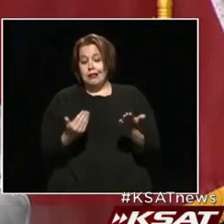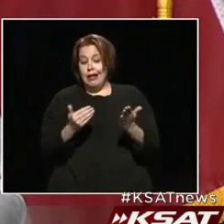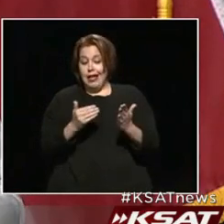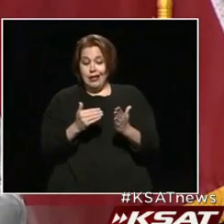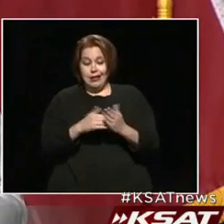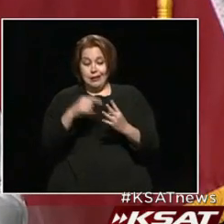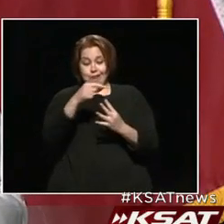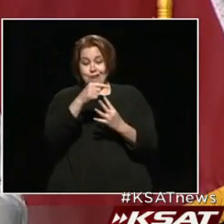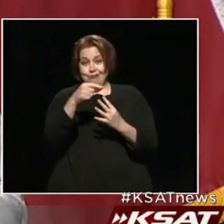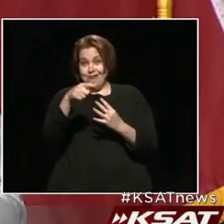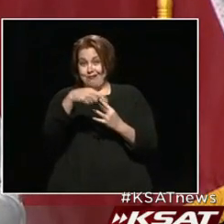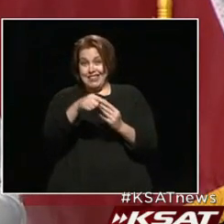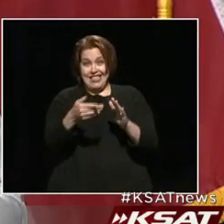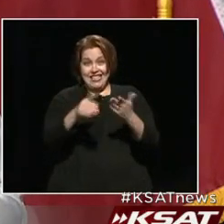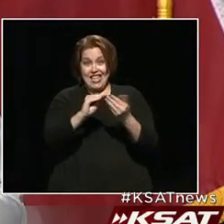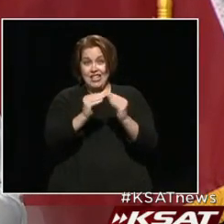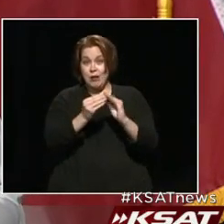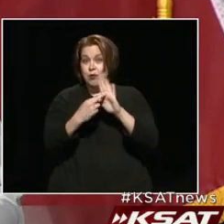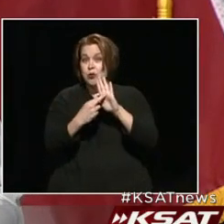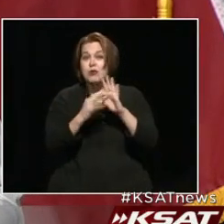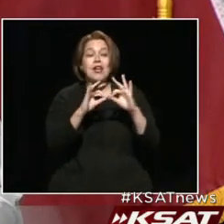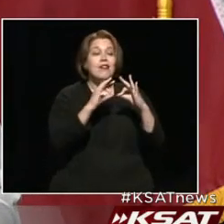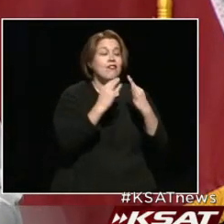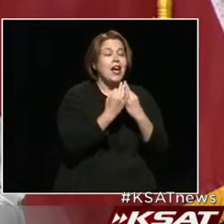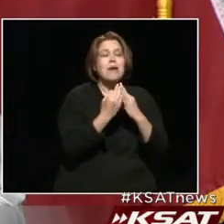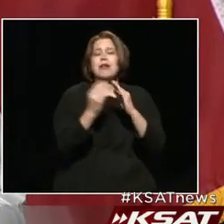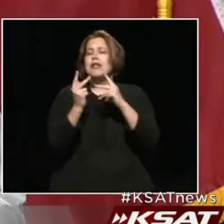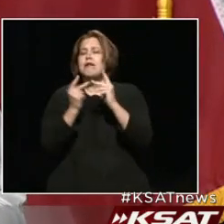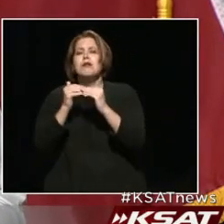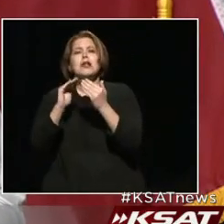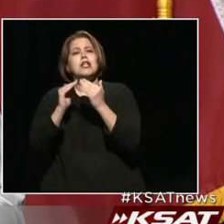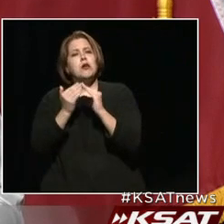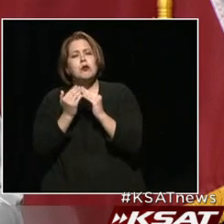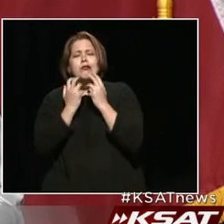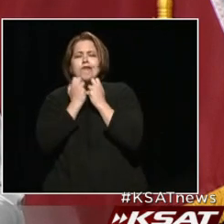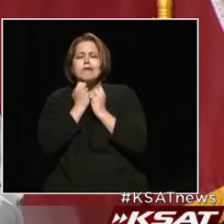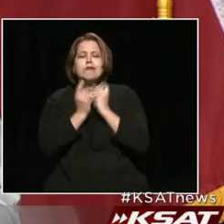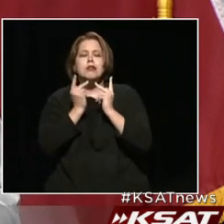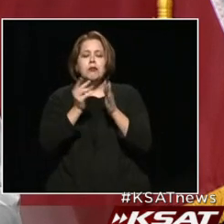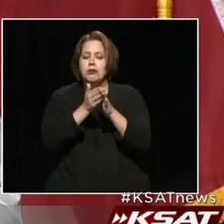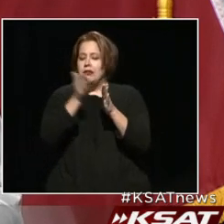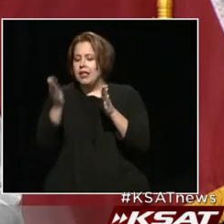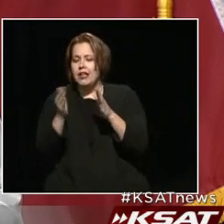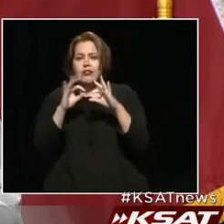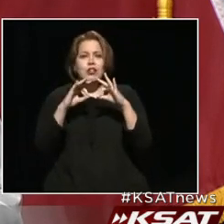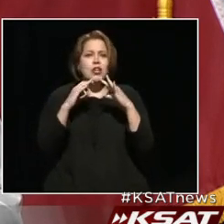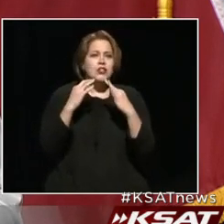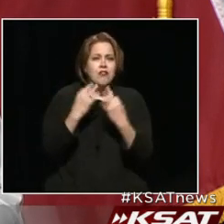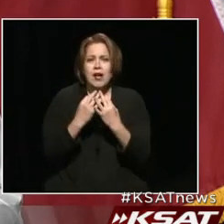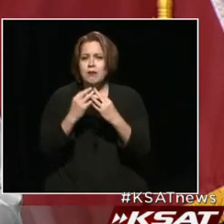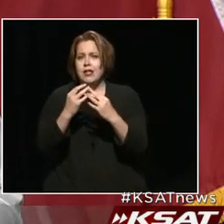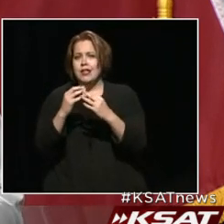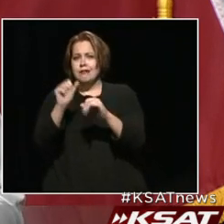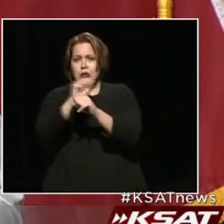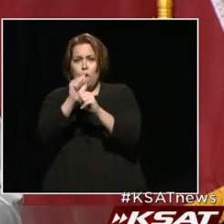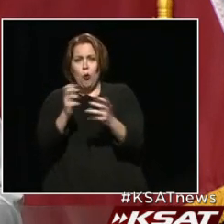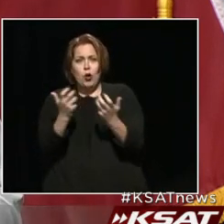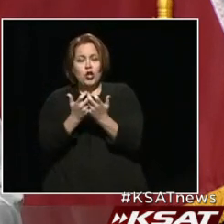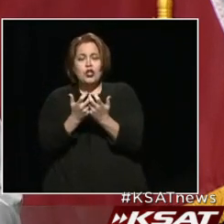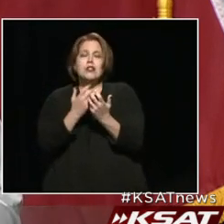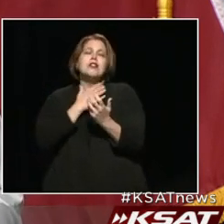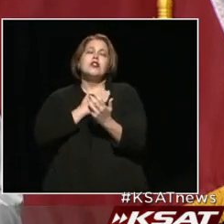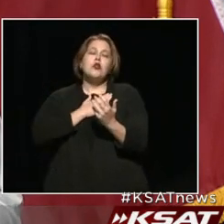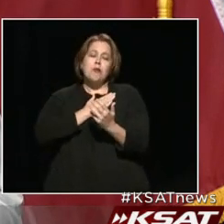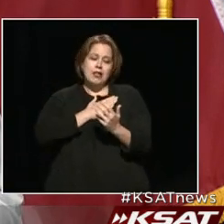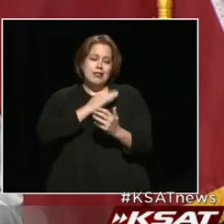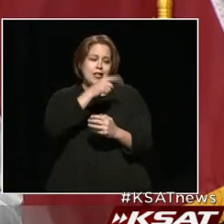these represent our family members, our community members, loved ones, neighbors, relatives, colleagues. So please keep them and your family and